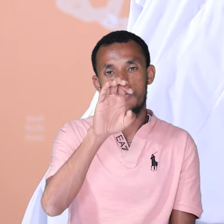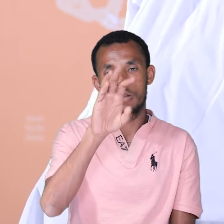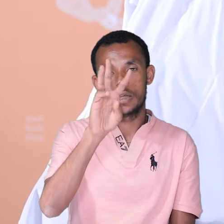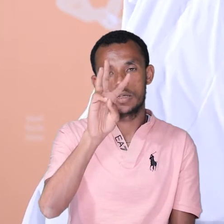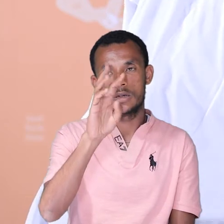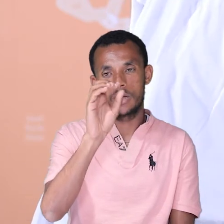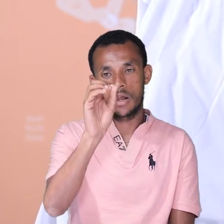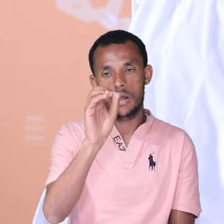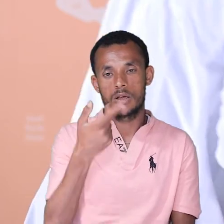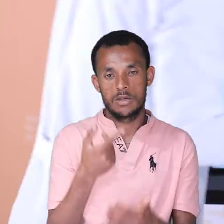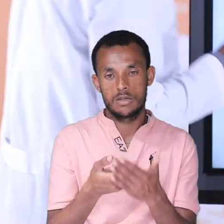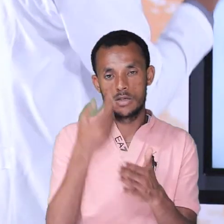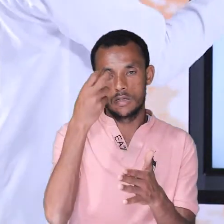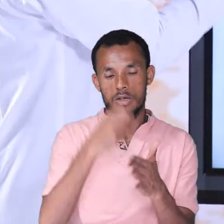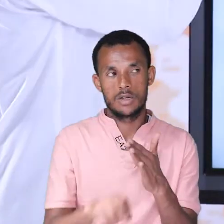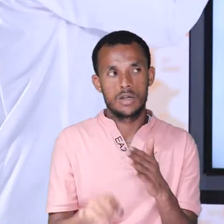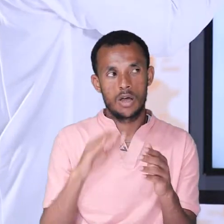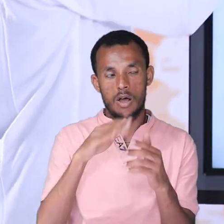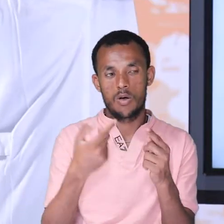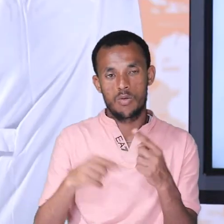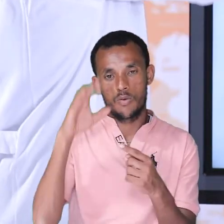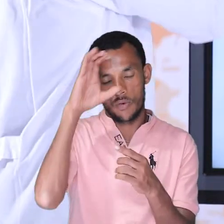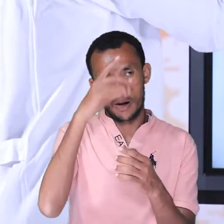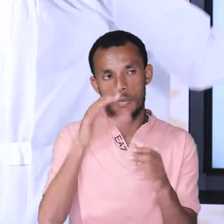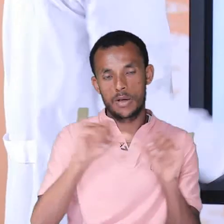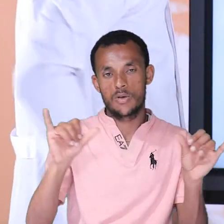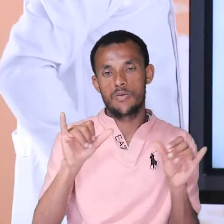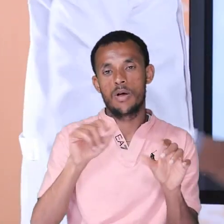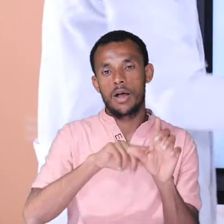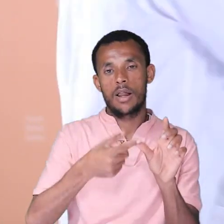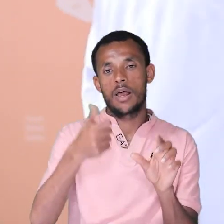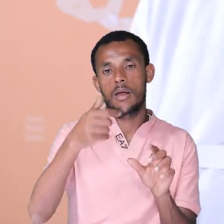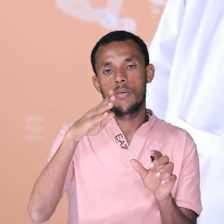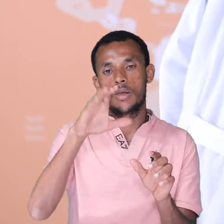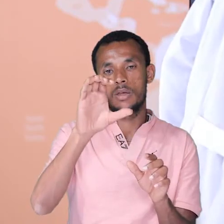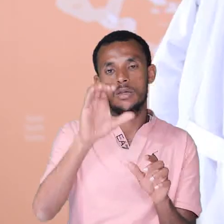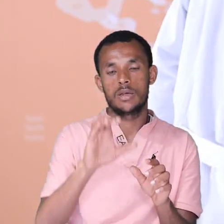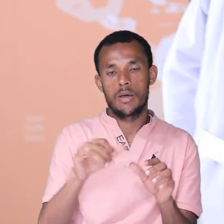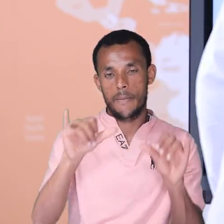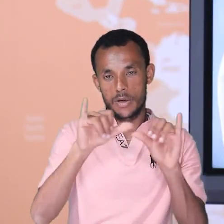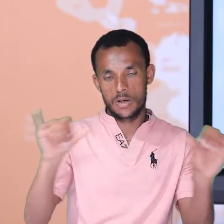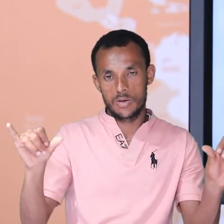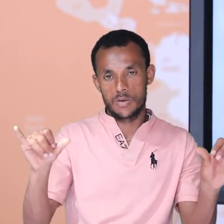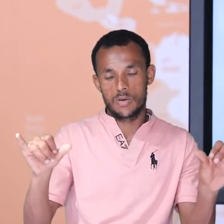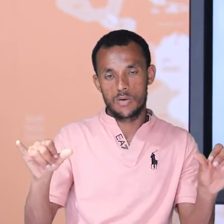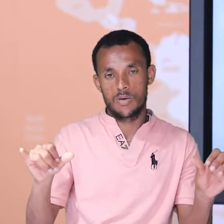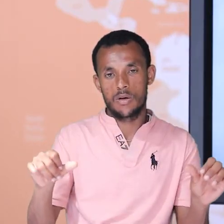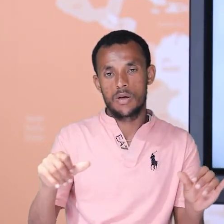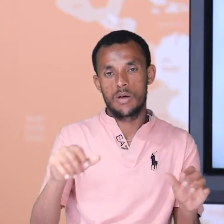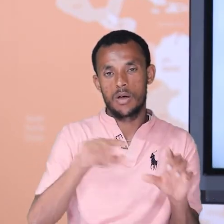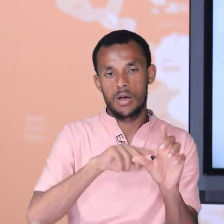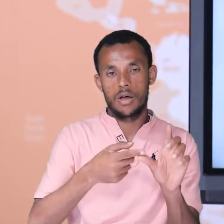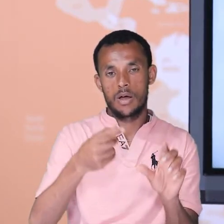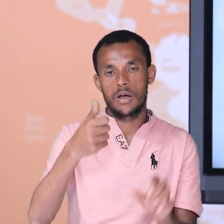46 degree. This is the result. How to find measures of angle ABC? Measures of